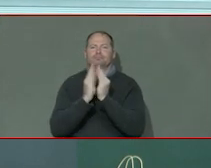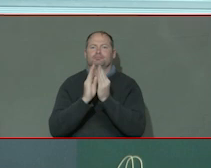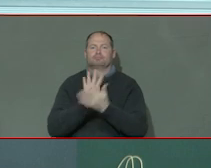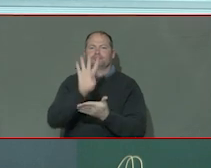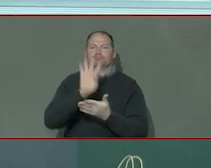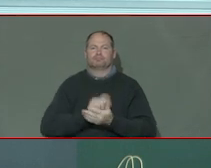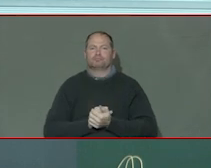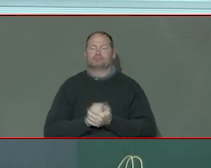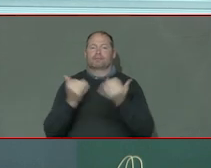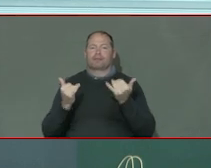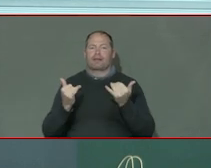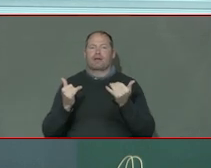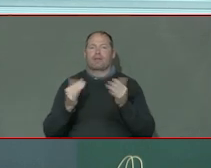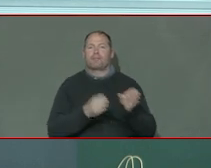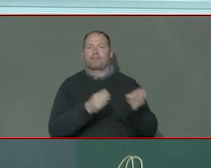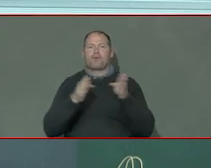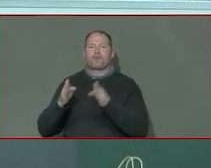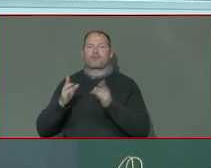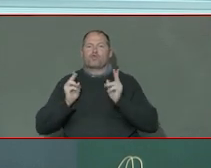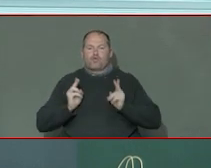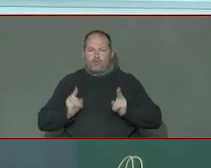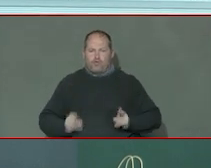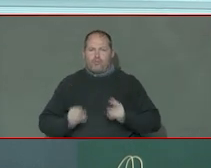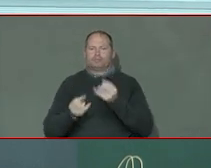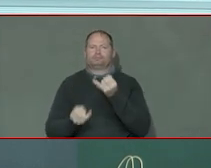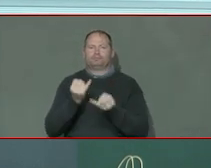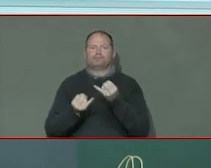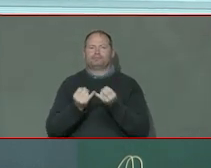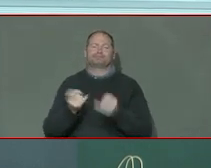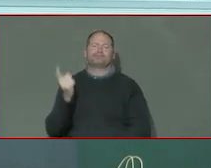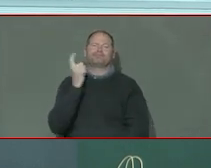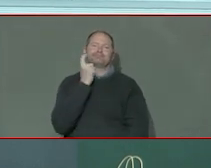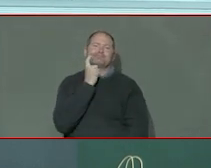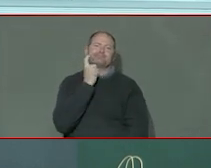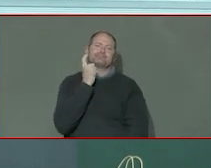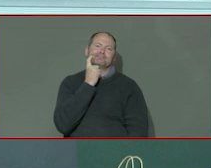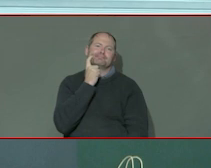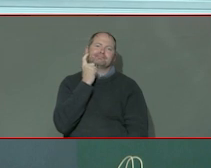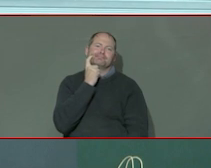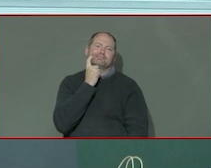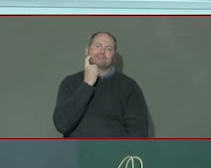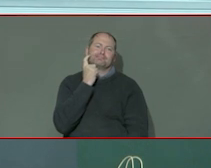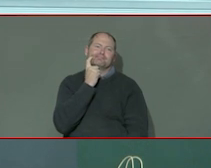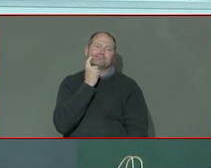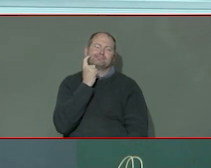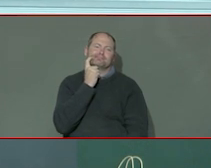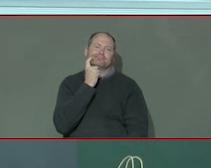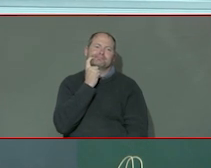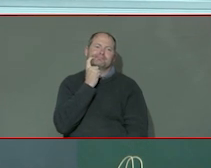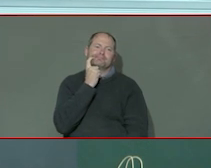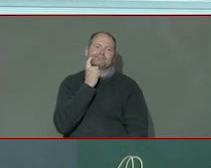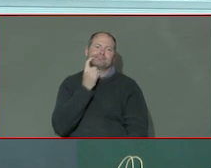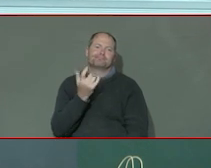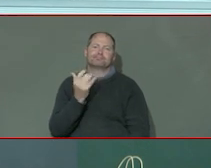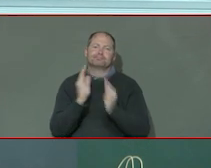If you go to human reproduction, it is so easy, but you have to, or not easy to